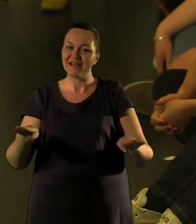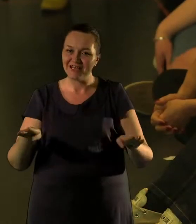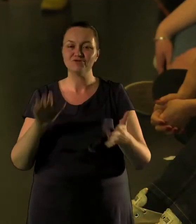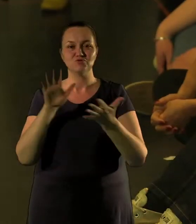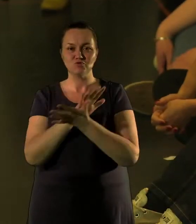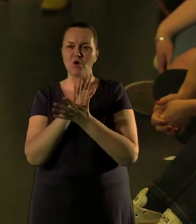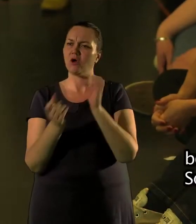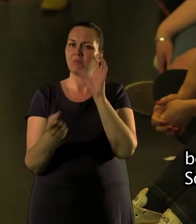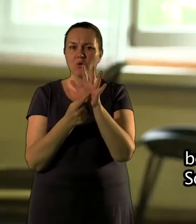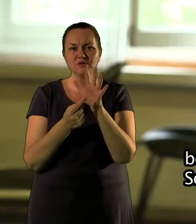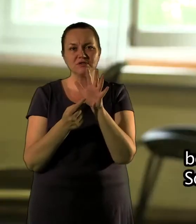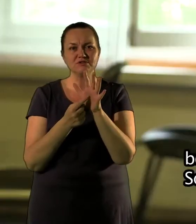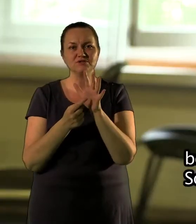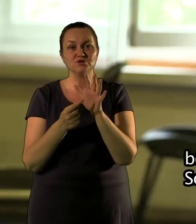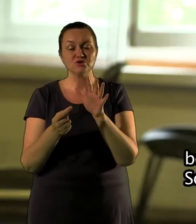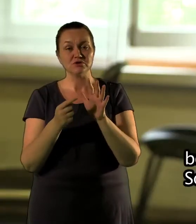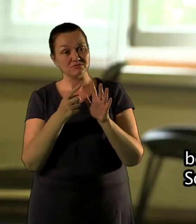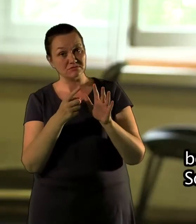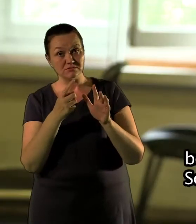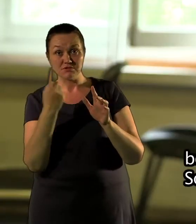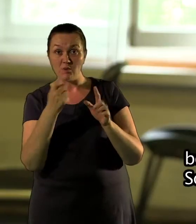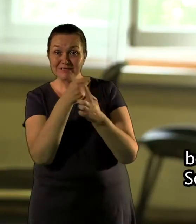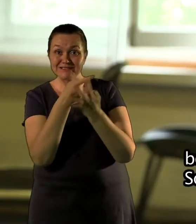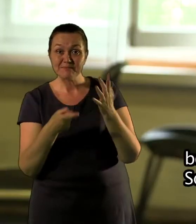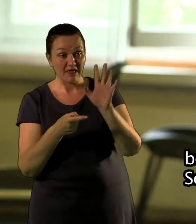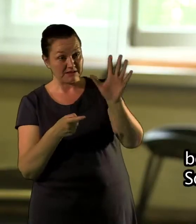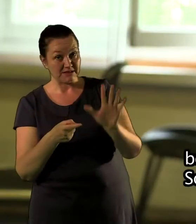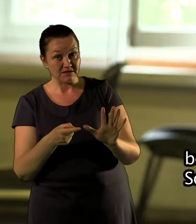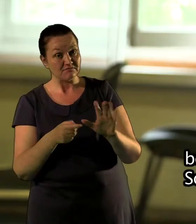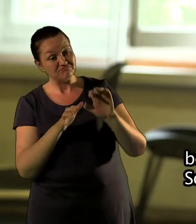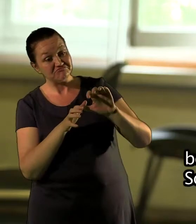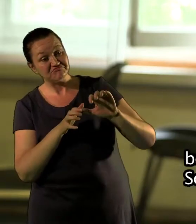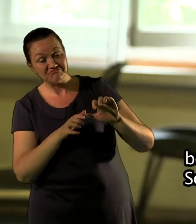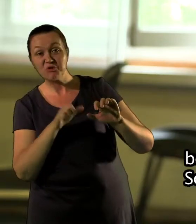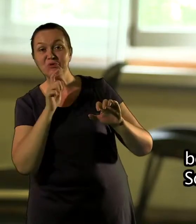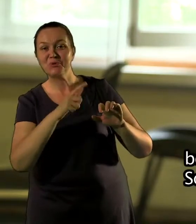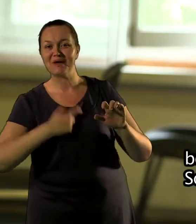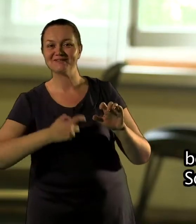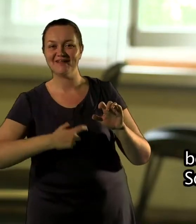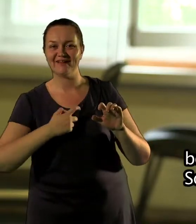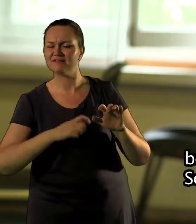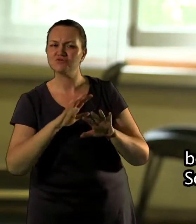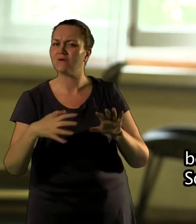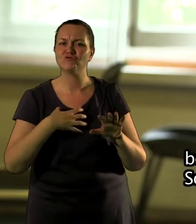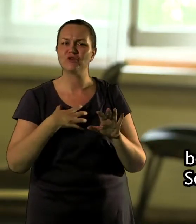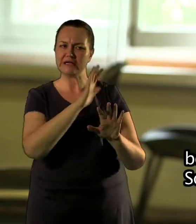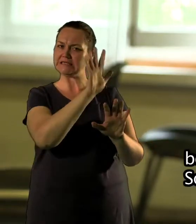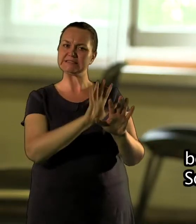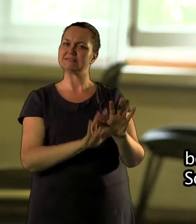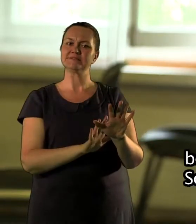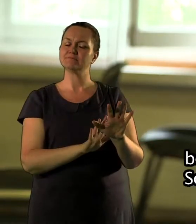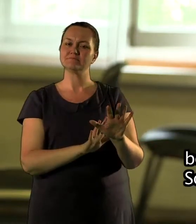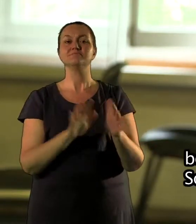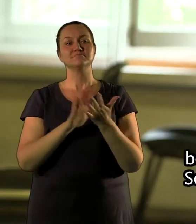importance of finding the person behind the disability, not being afraid of the disability. So the actors can be actors in the